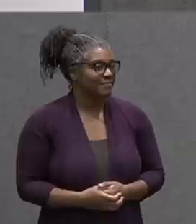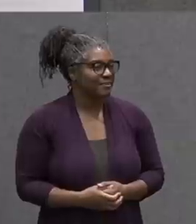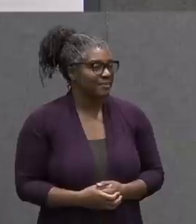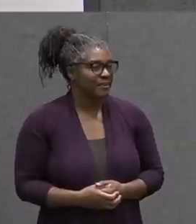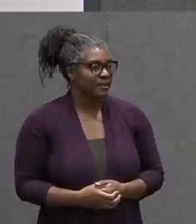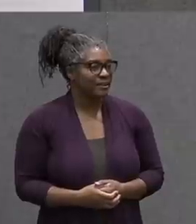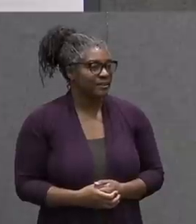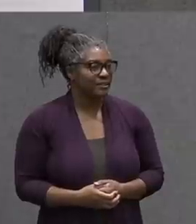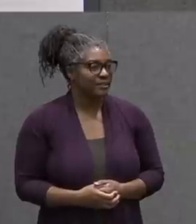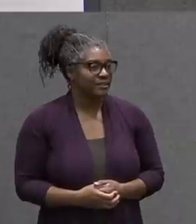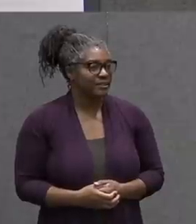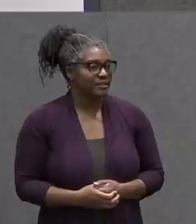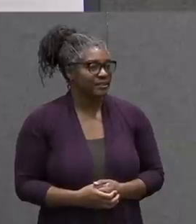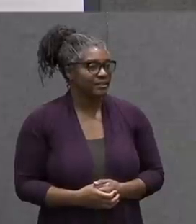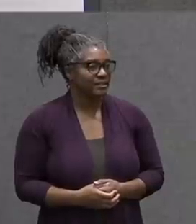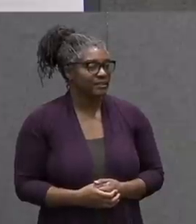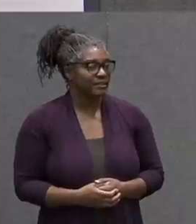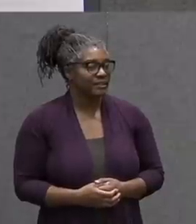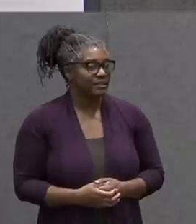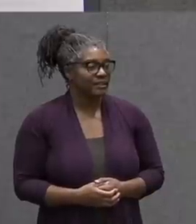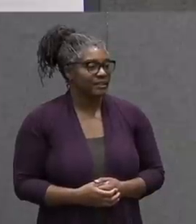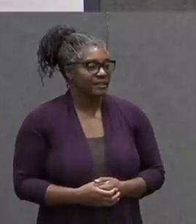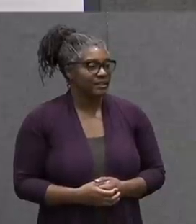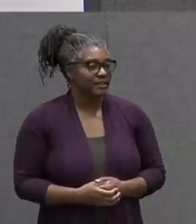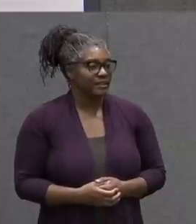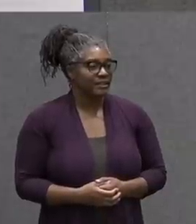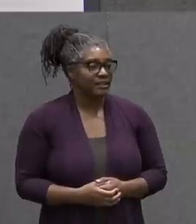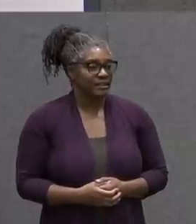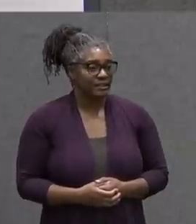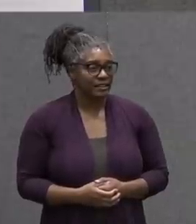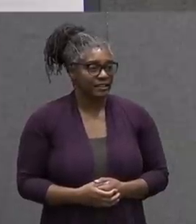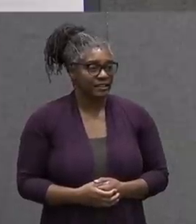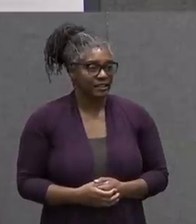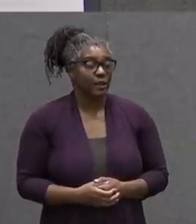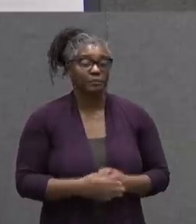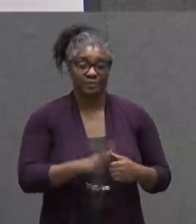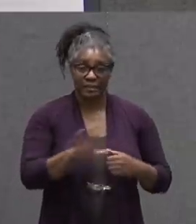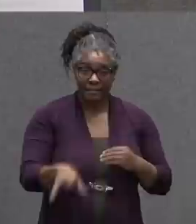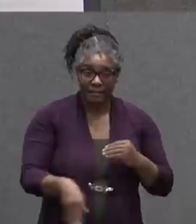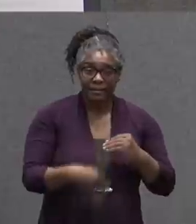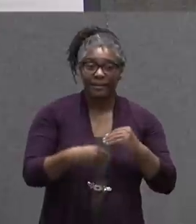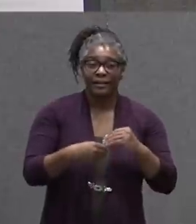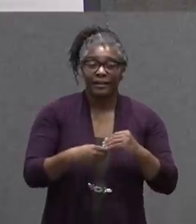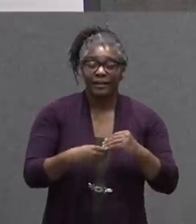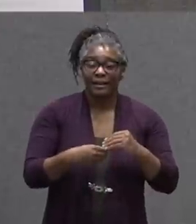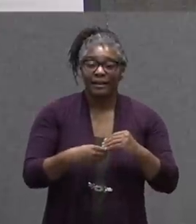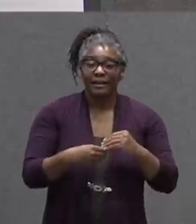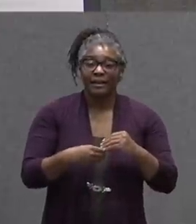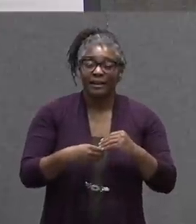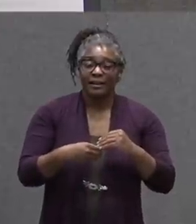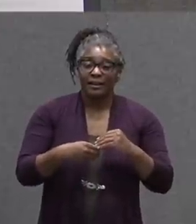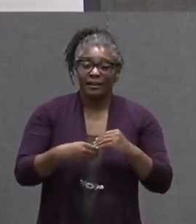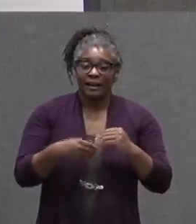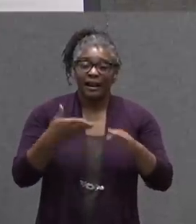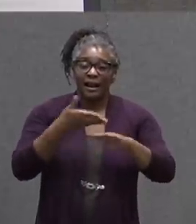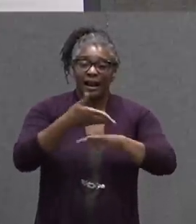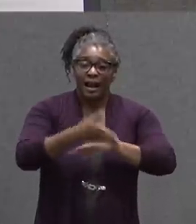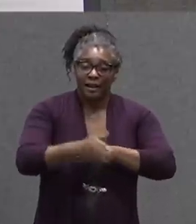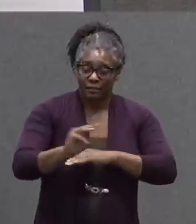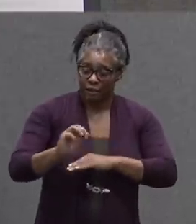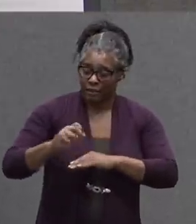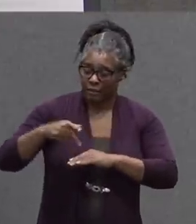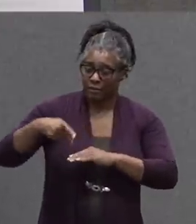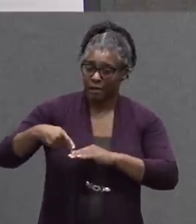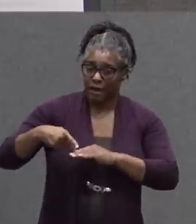So for this, as an extension, after you draw your map, you can